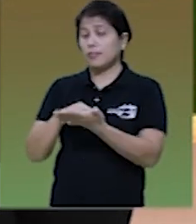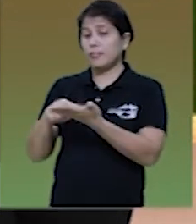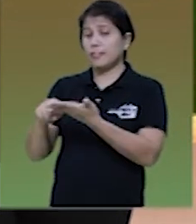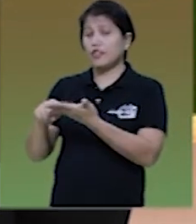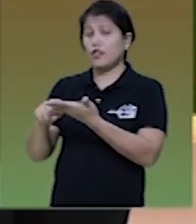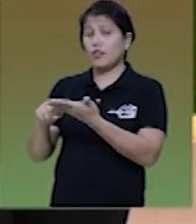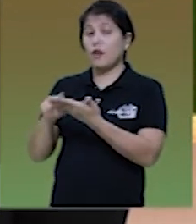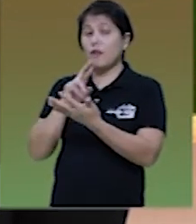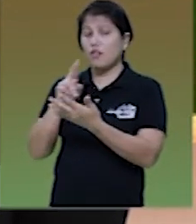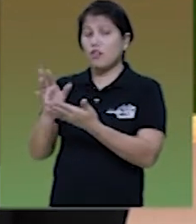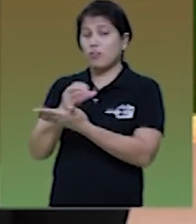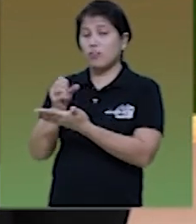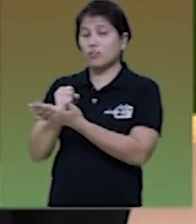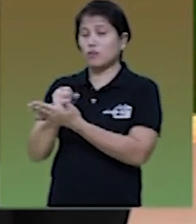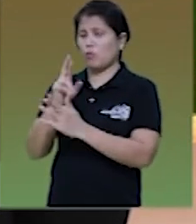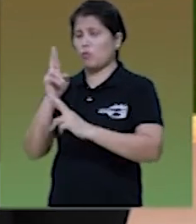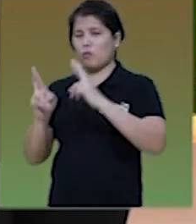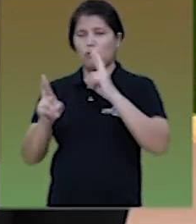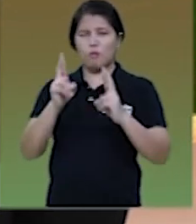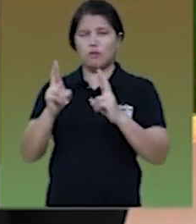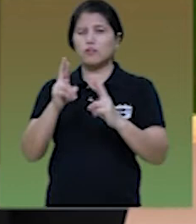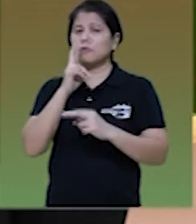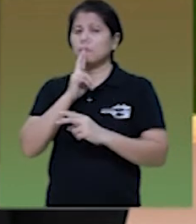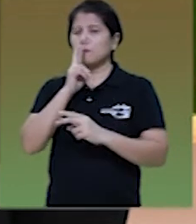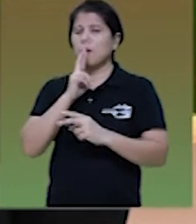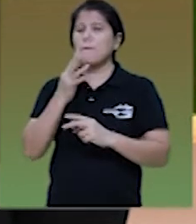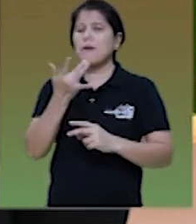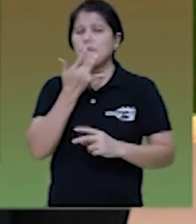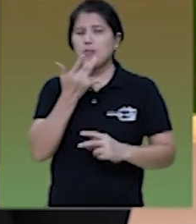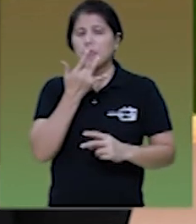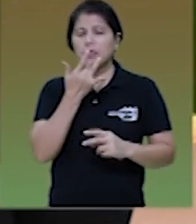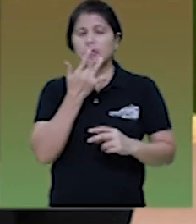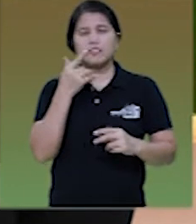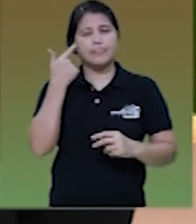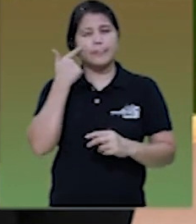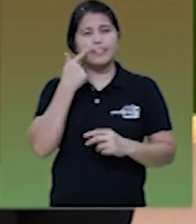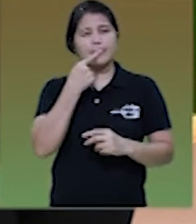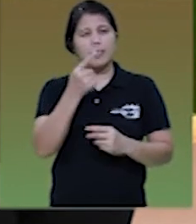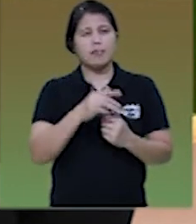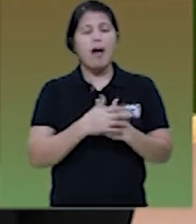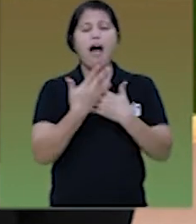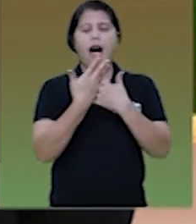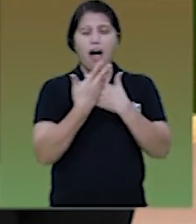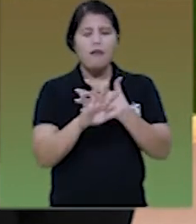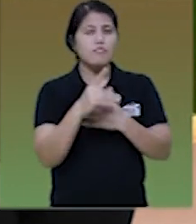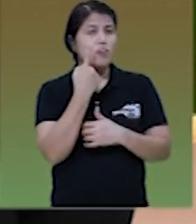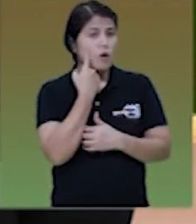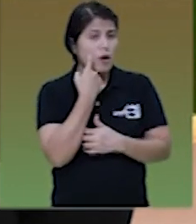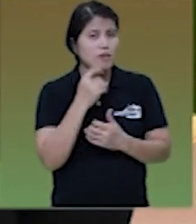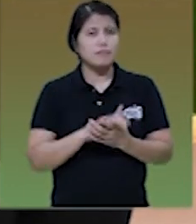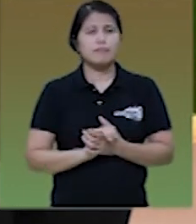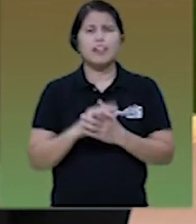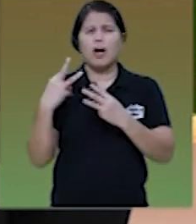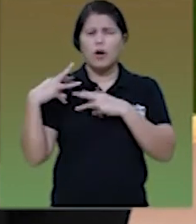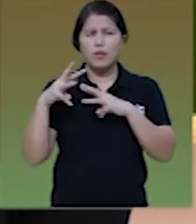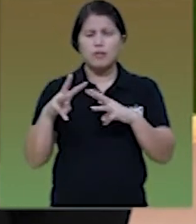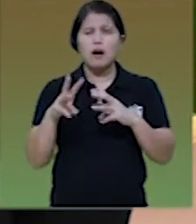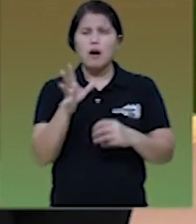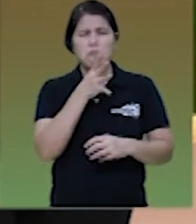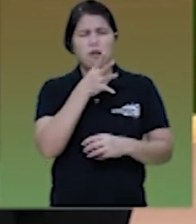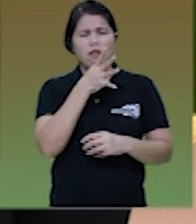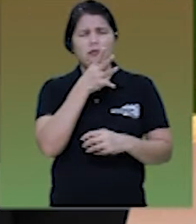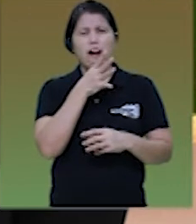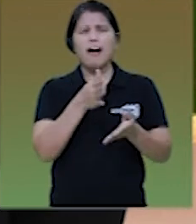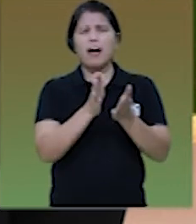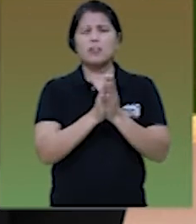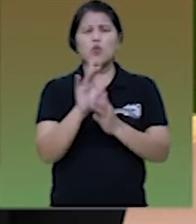robots. The red one is my favorite," Greg said. After a while, Mother asked